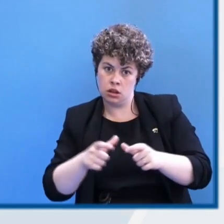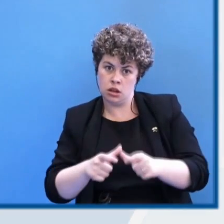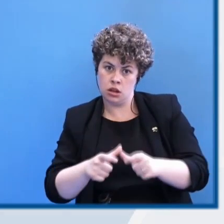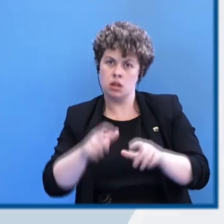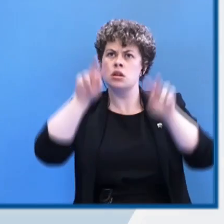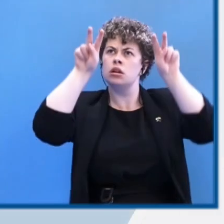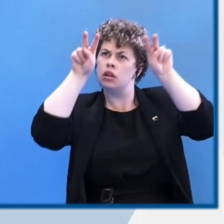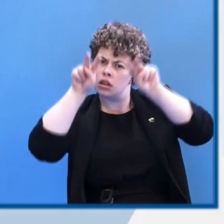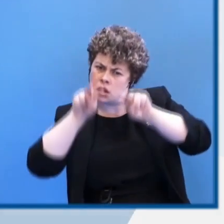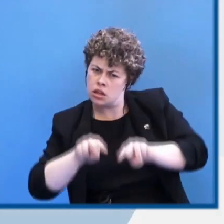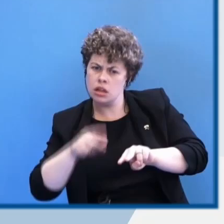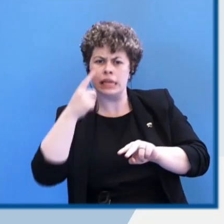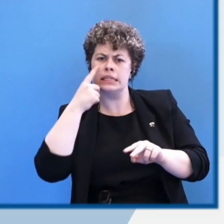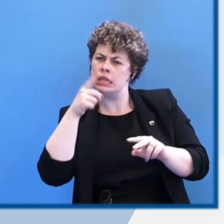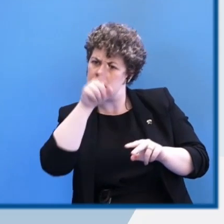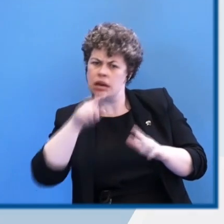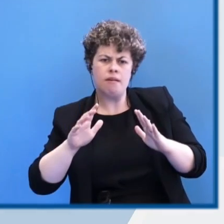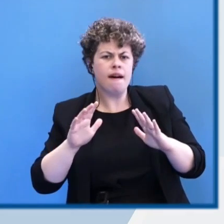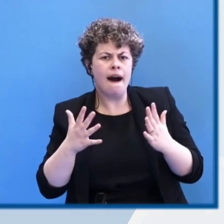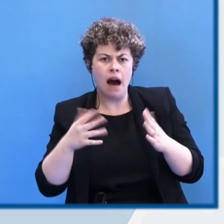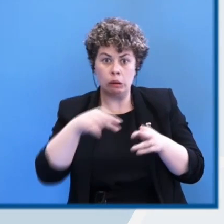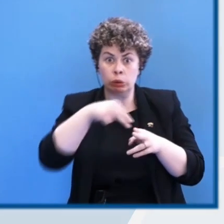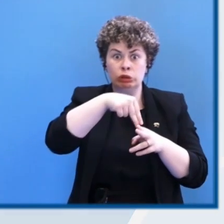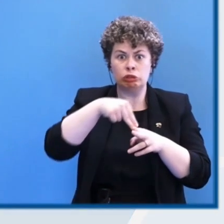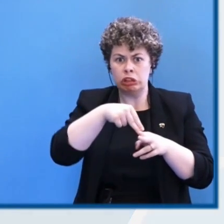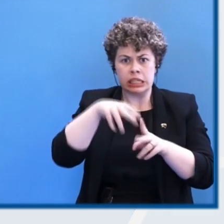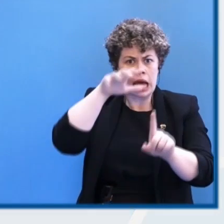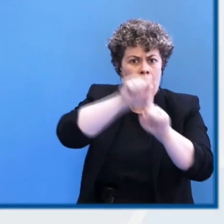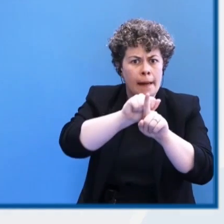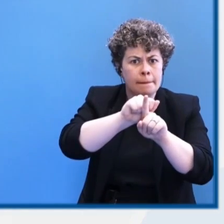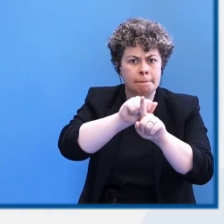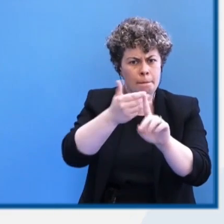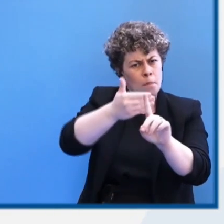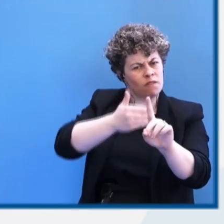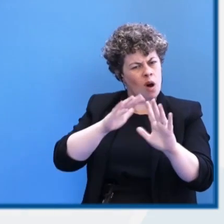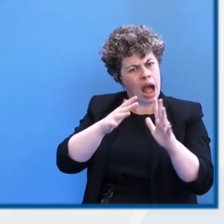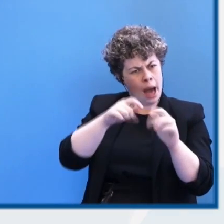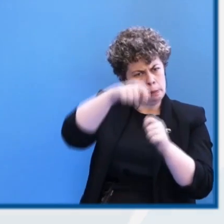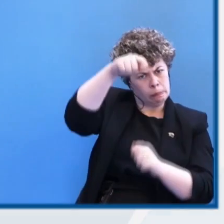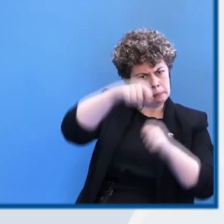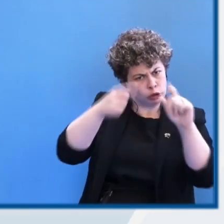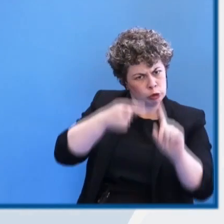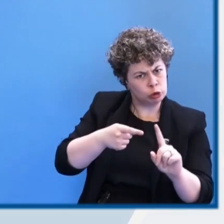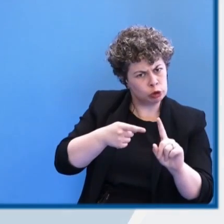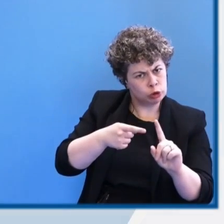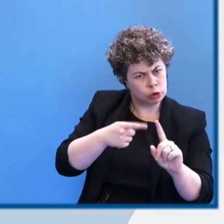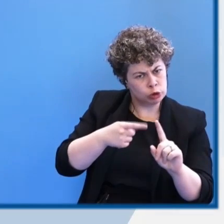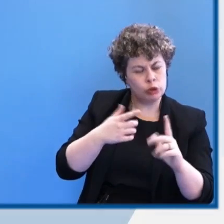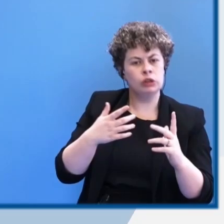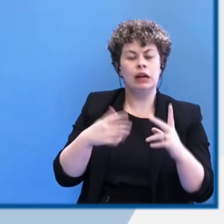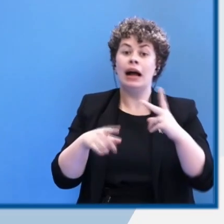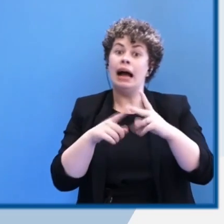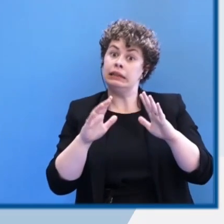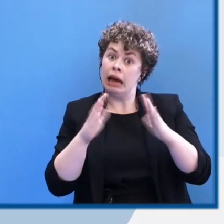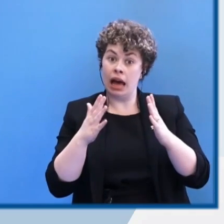and using those approaches towards risk assessment, risk government, and how we would, in a transboundary